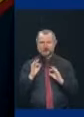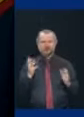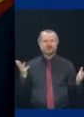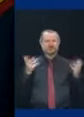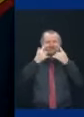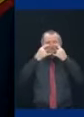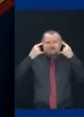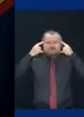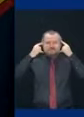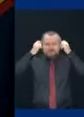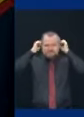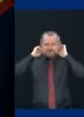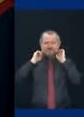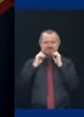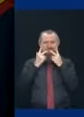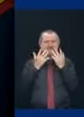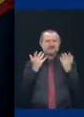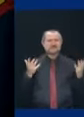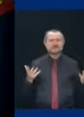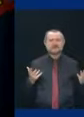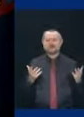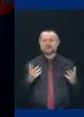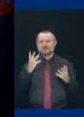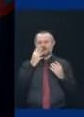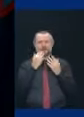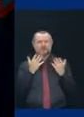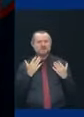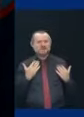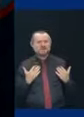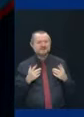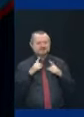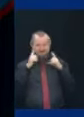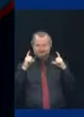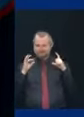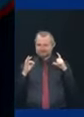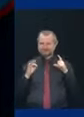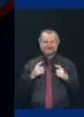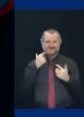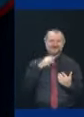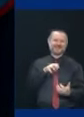Look at that. How beautiful is that? Tell the truth.